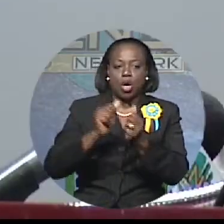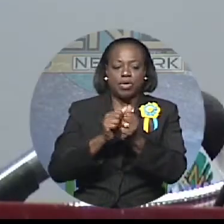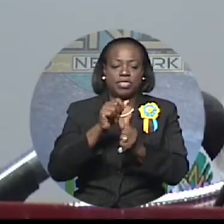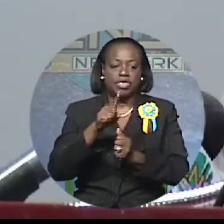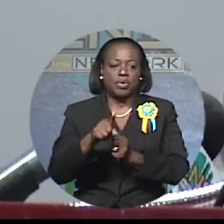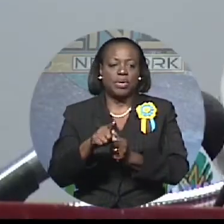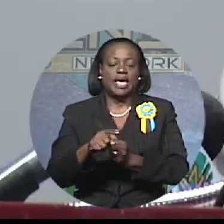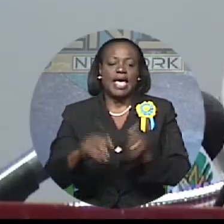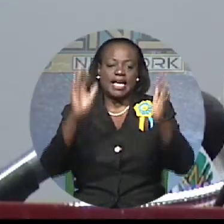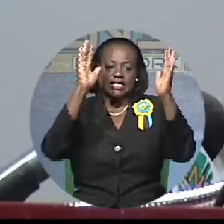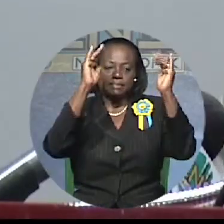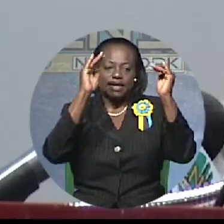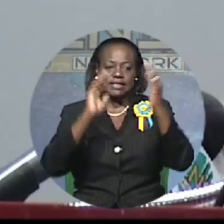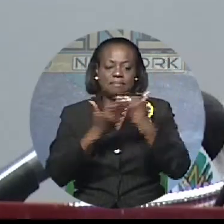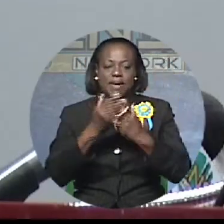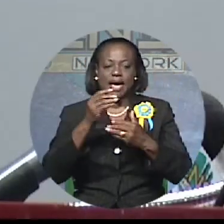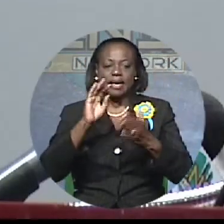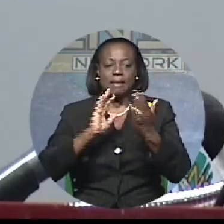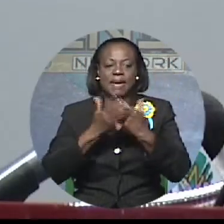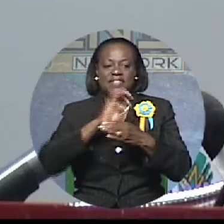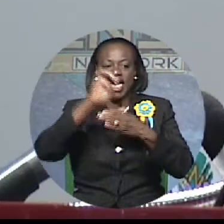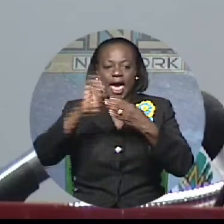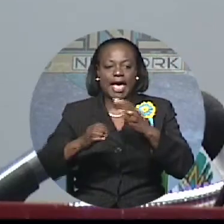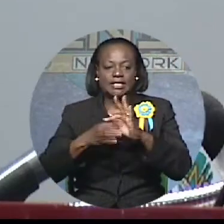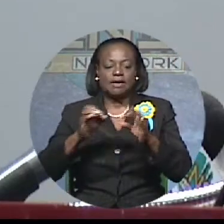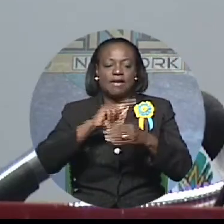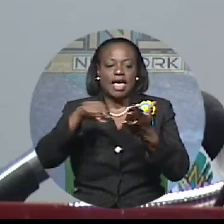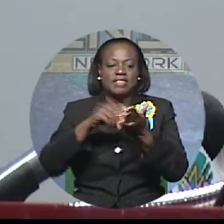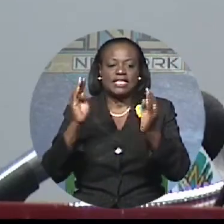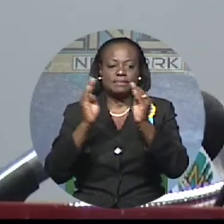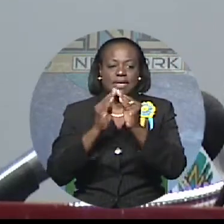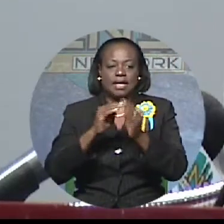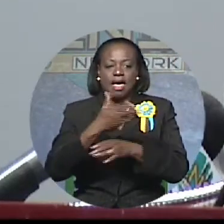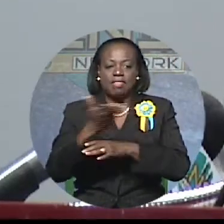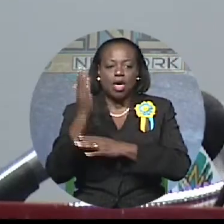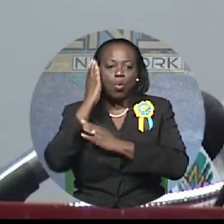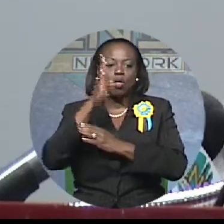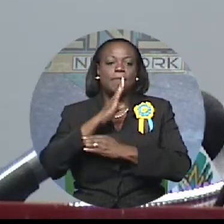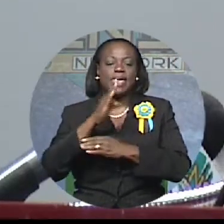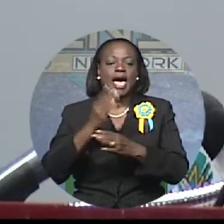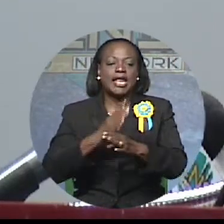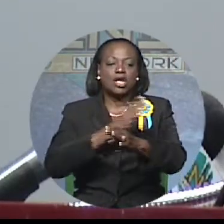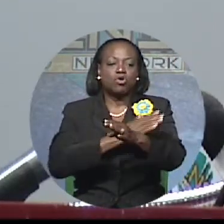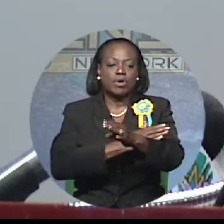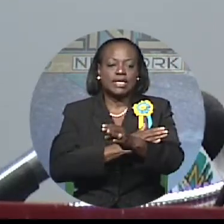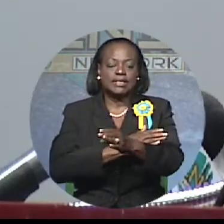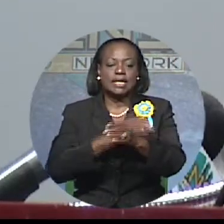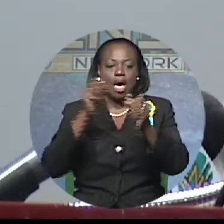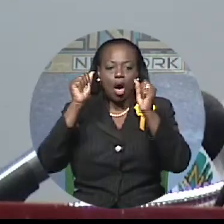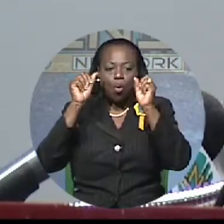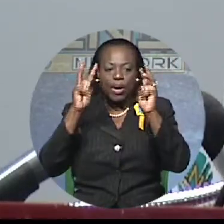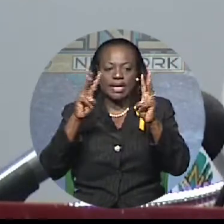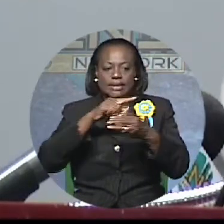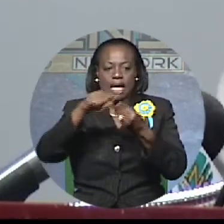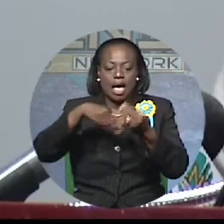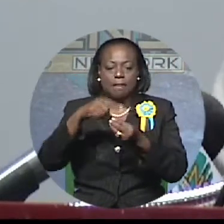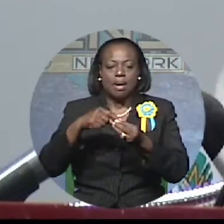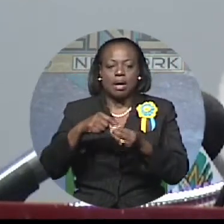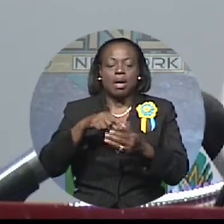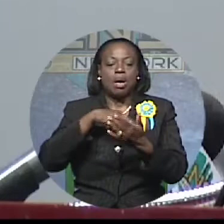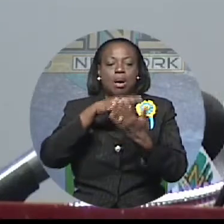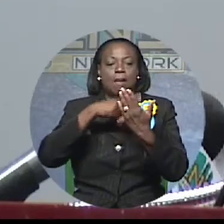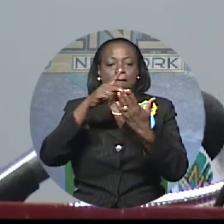expected that by the end of this conference that there will be an increased awareness among policymakers